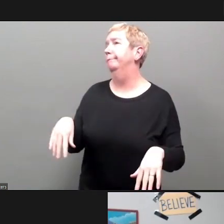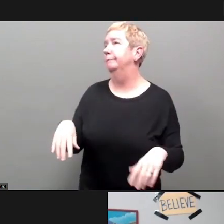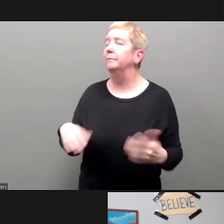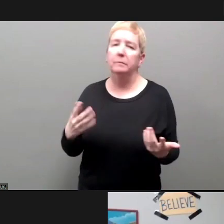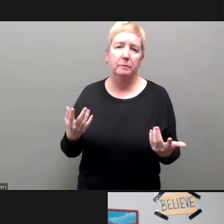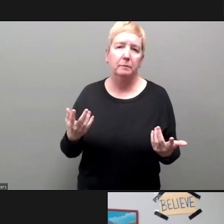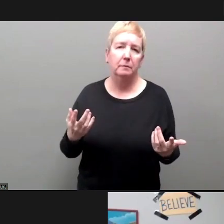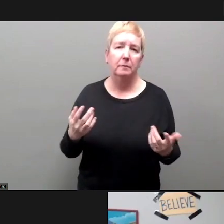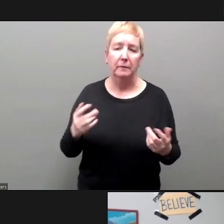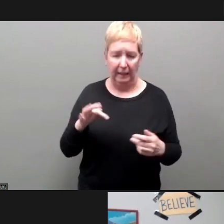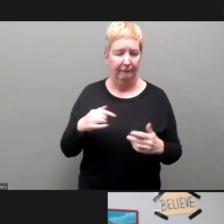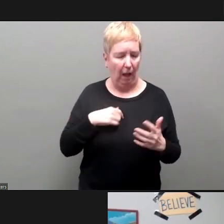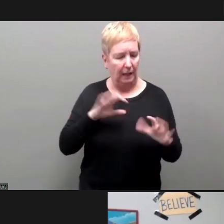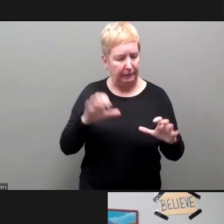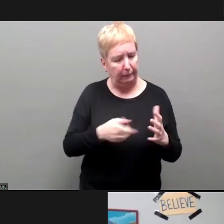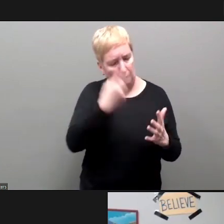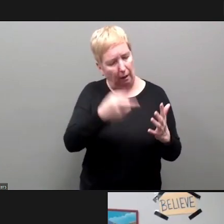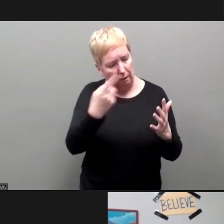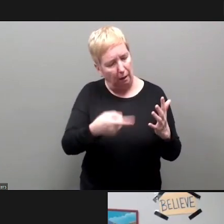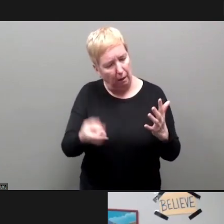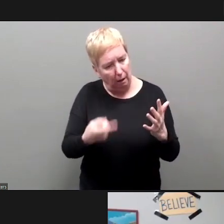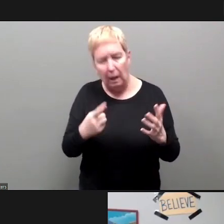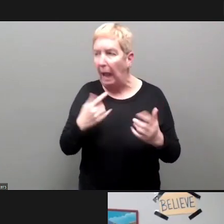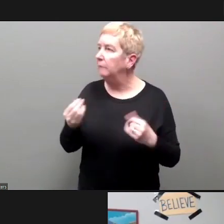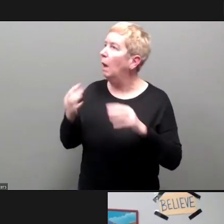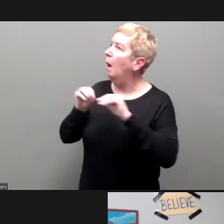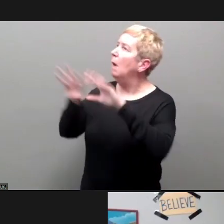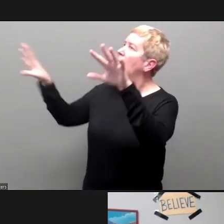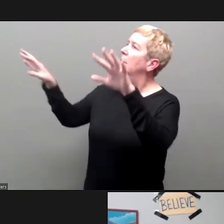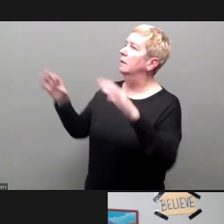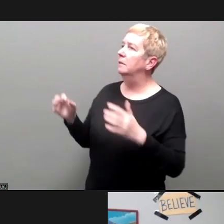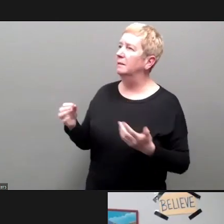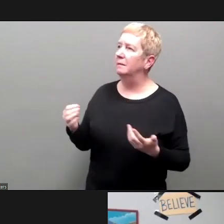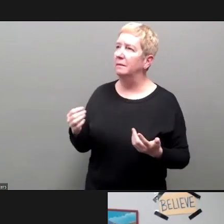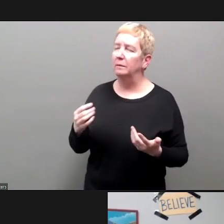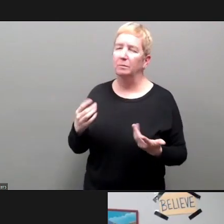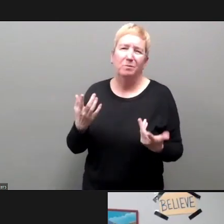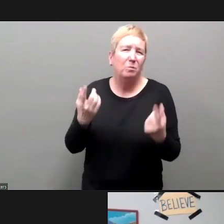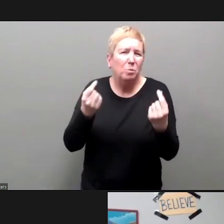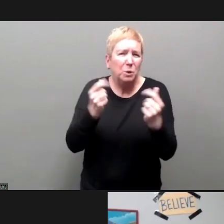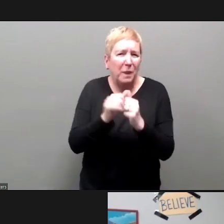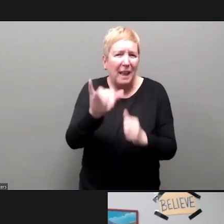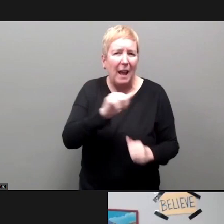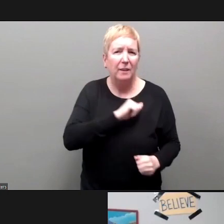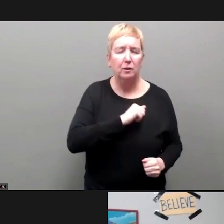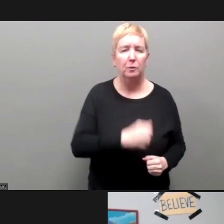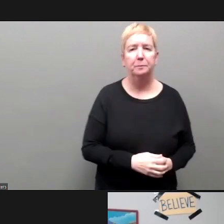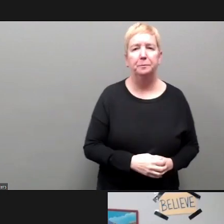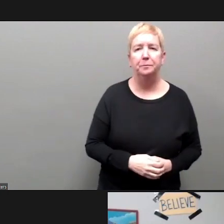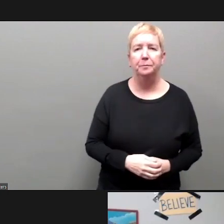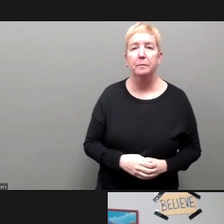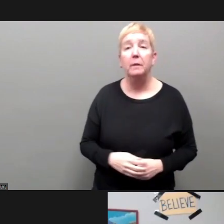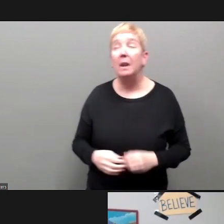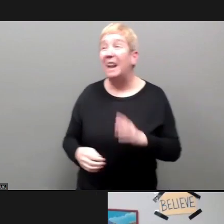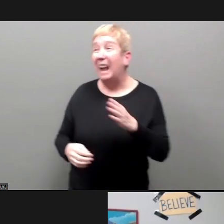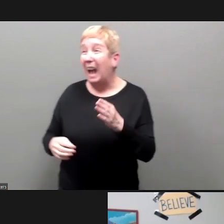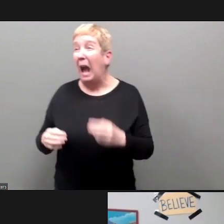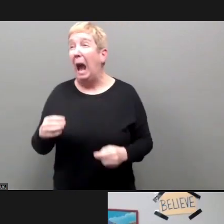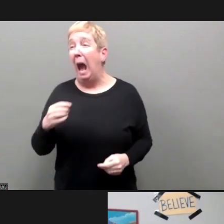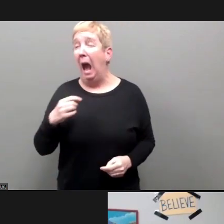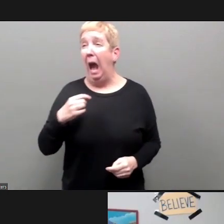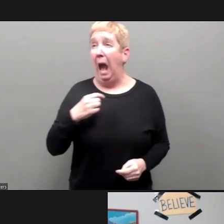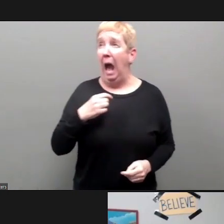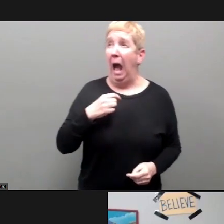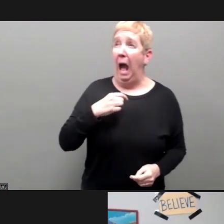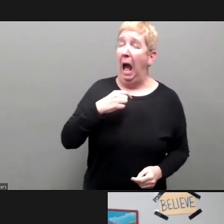if one's done all those things and now it's everywhere? Yeah, well, I'm okay if that conclusion is true. I don't really care for the